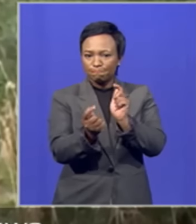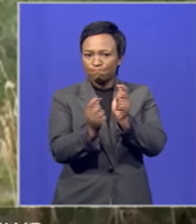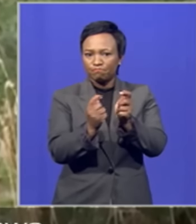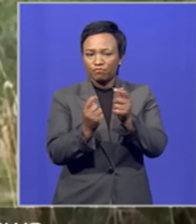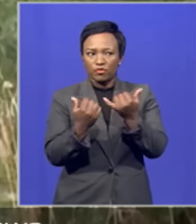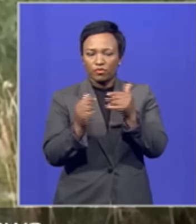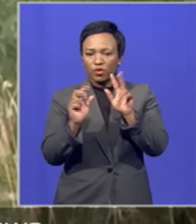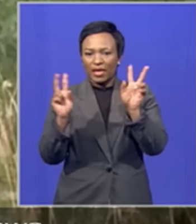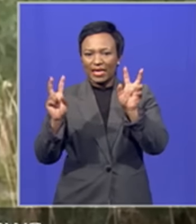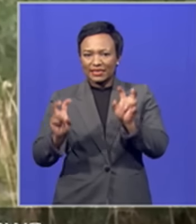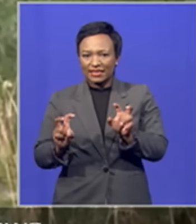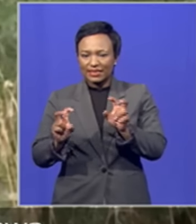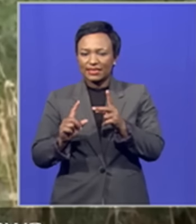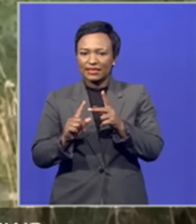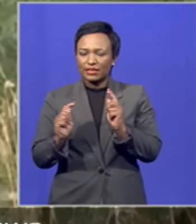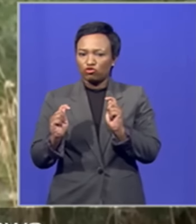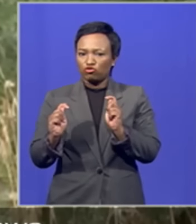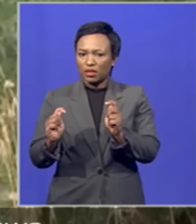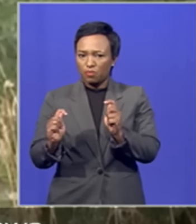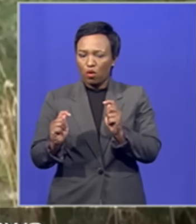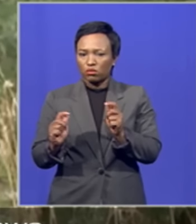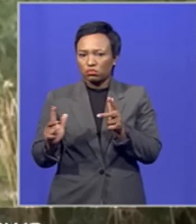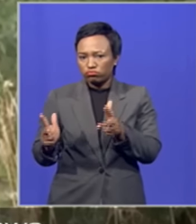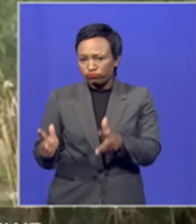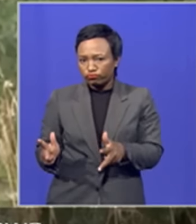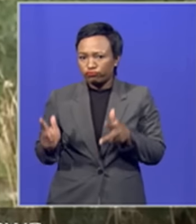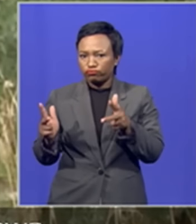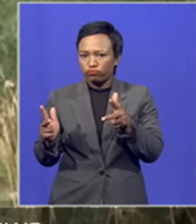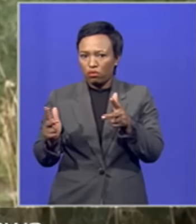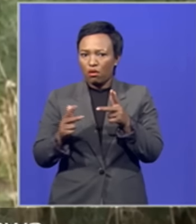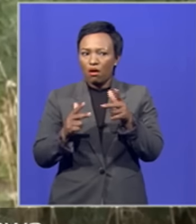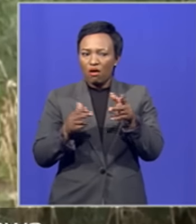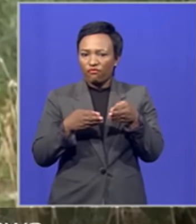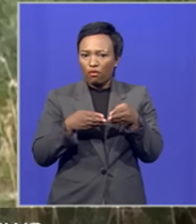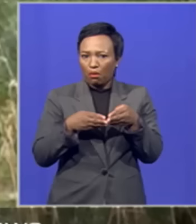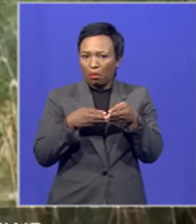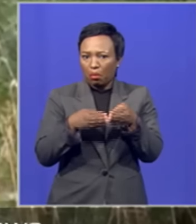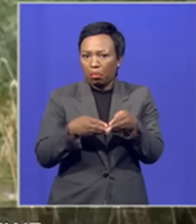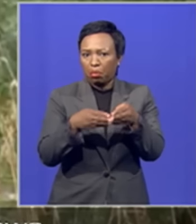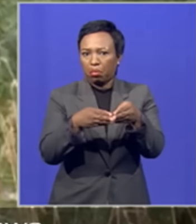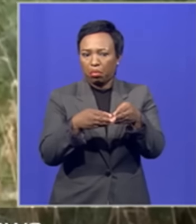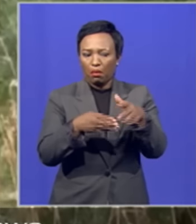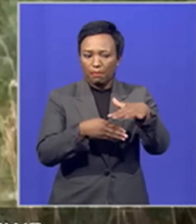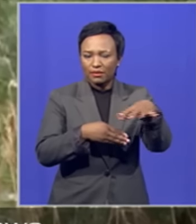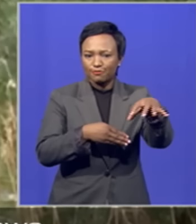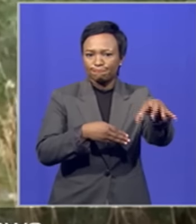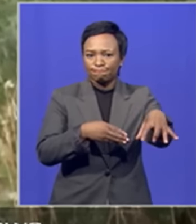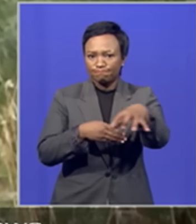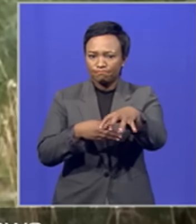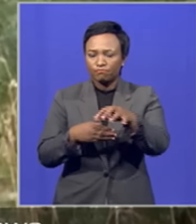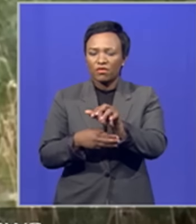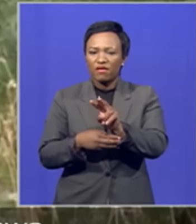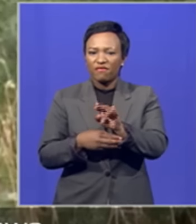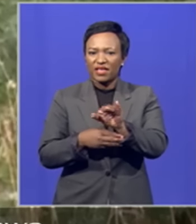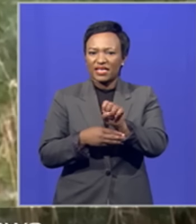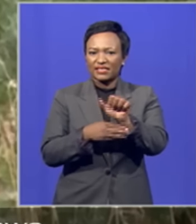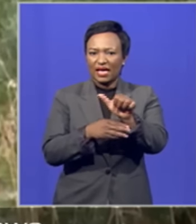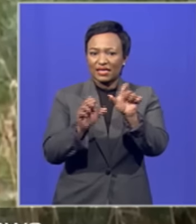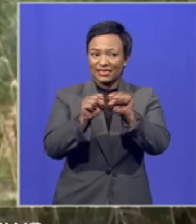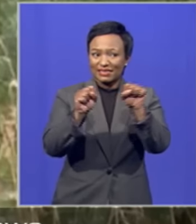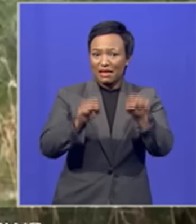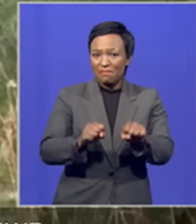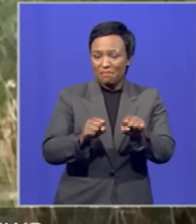electricity, our logistics, our railways, our ports, and our visa system,